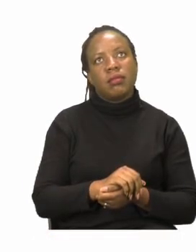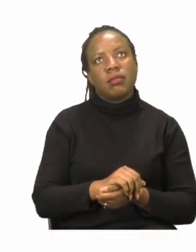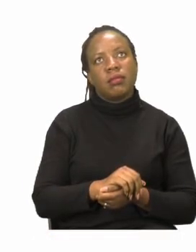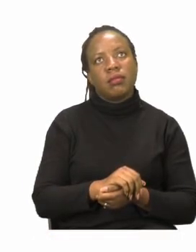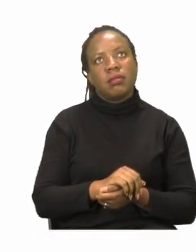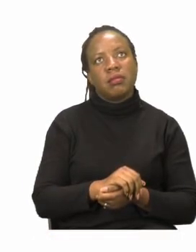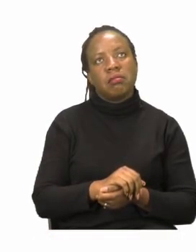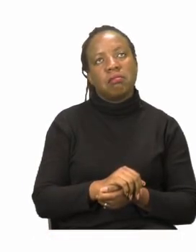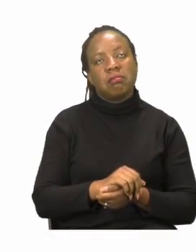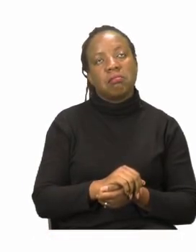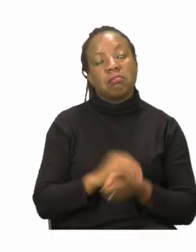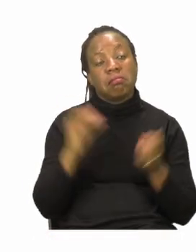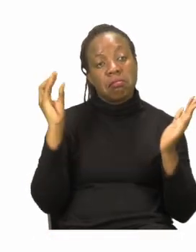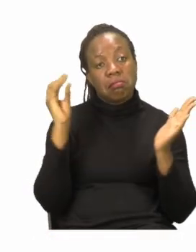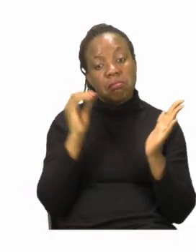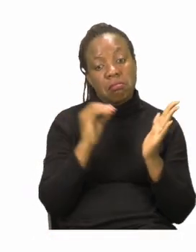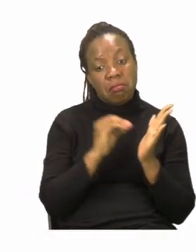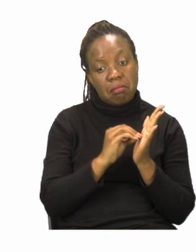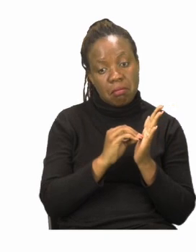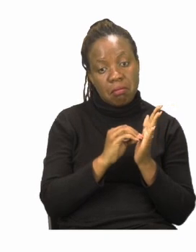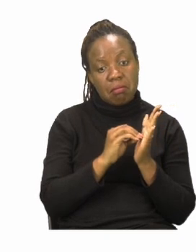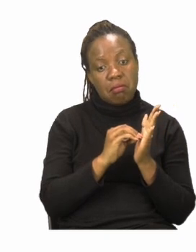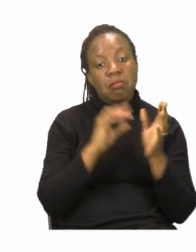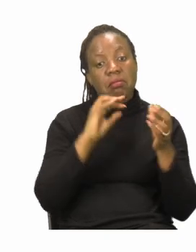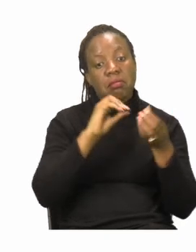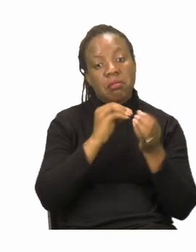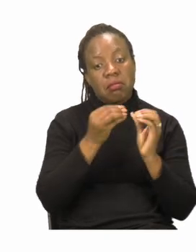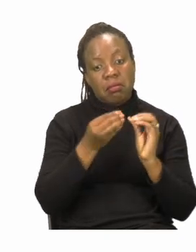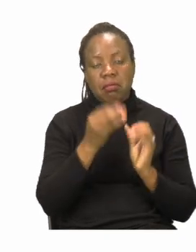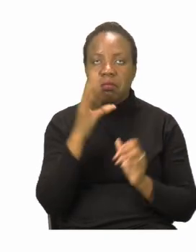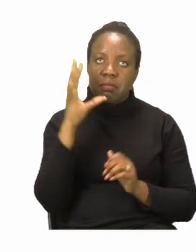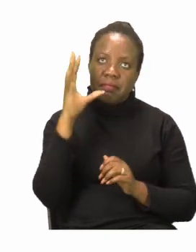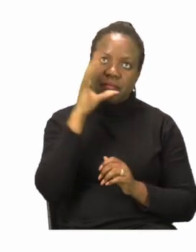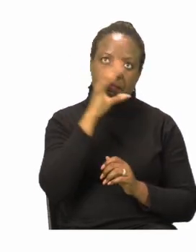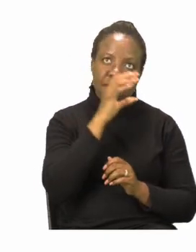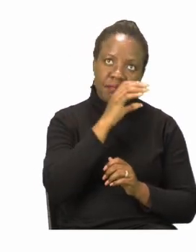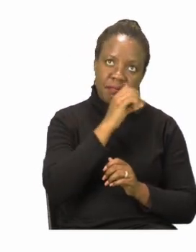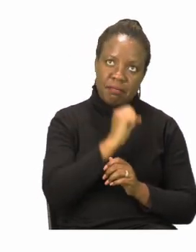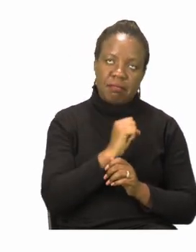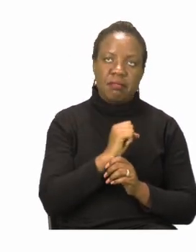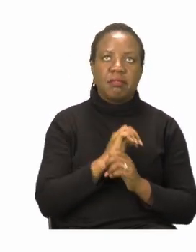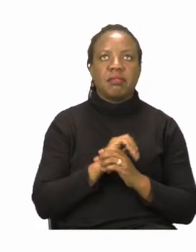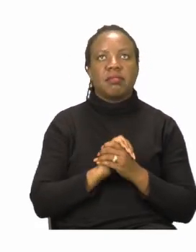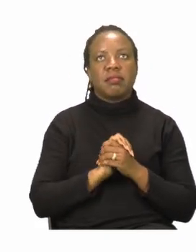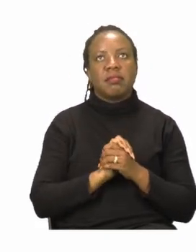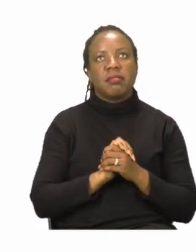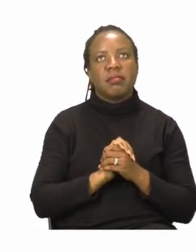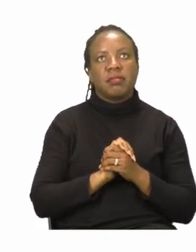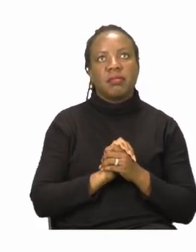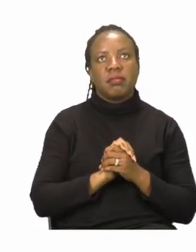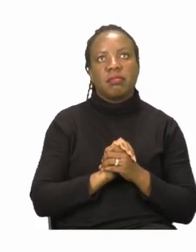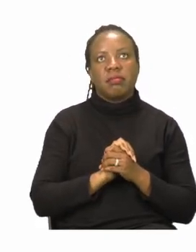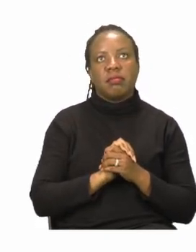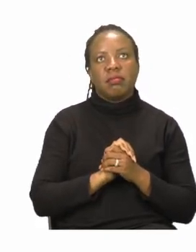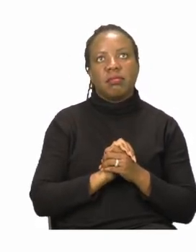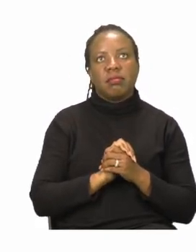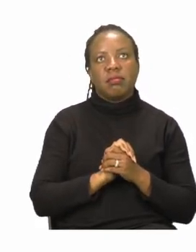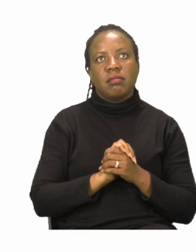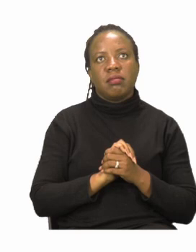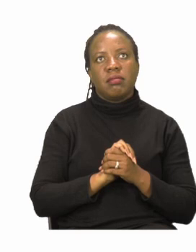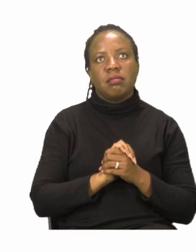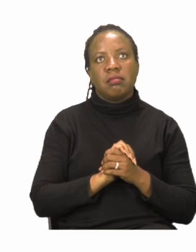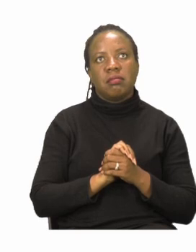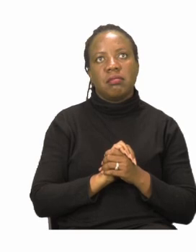says, fill in the missing numbers to complete the sums. Now everyone,